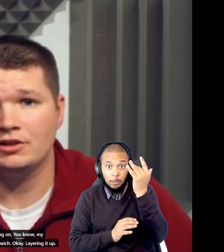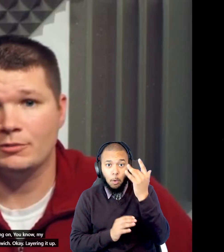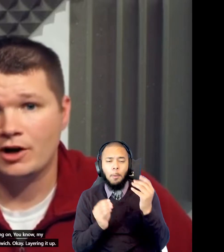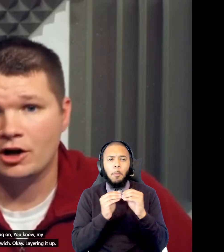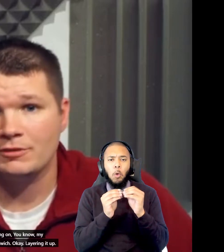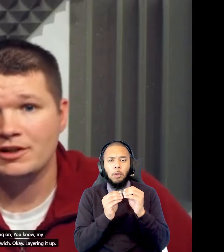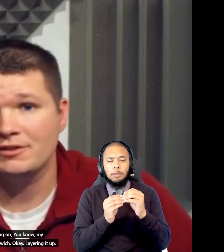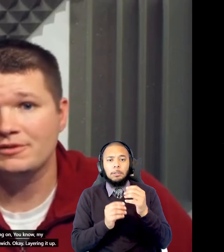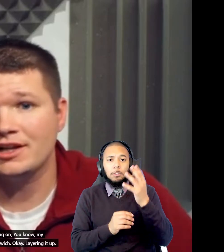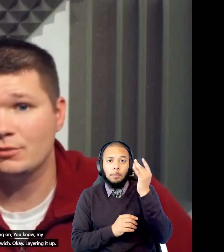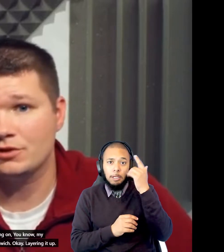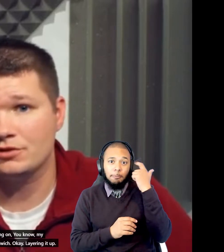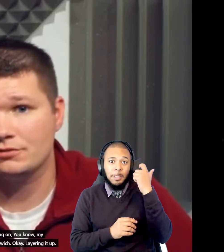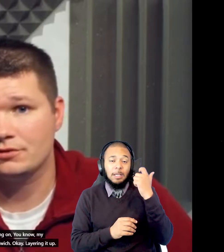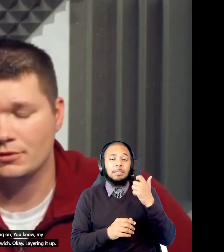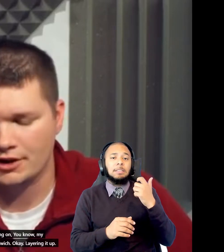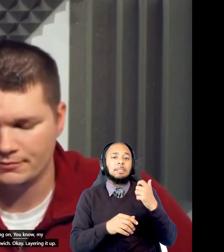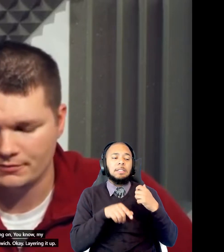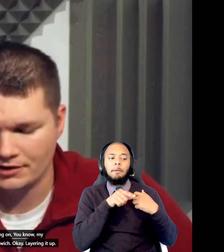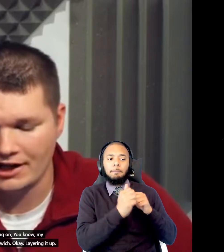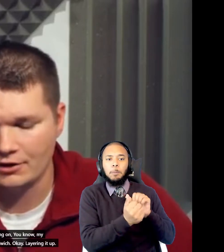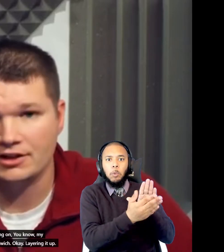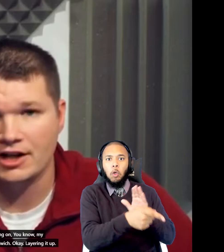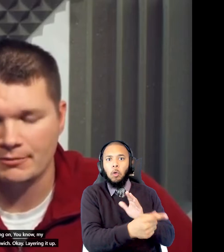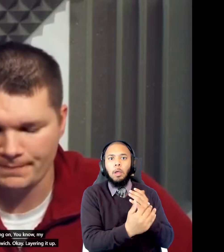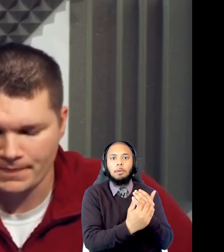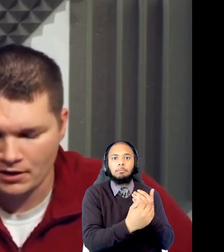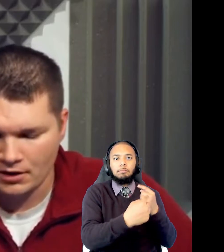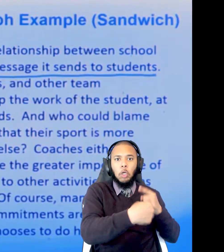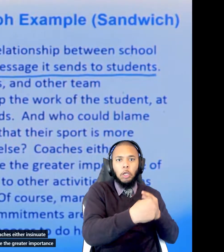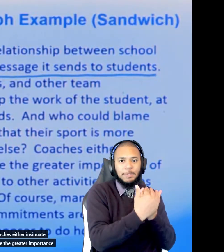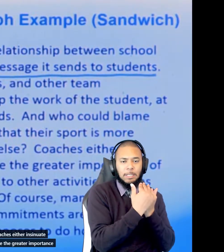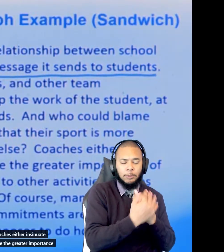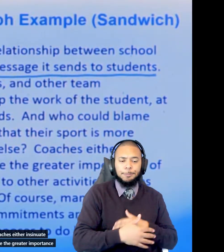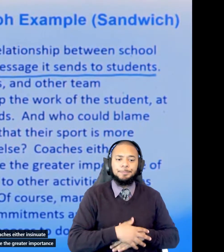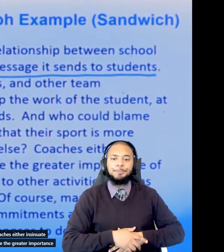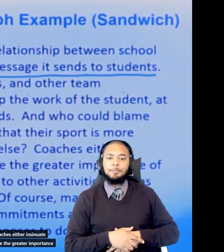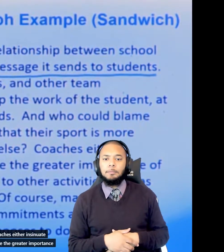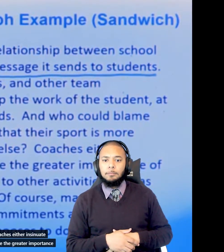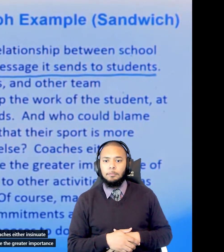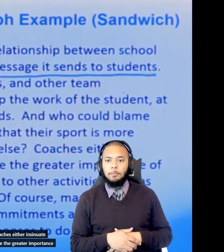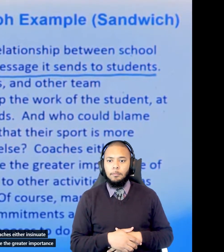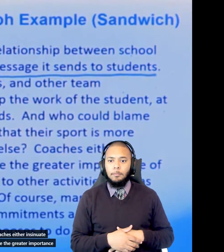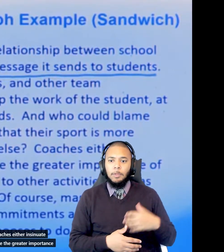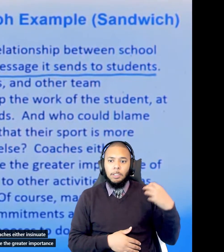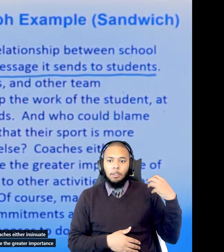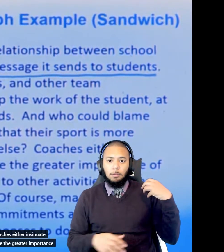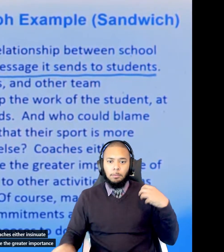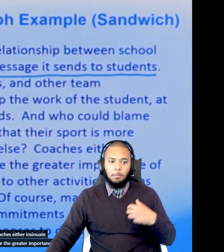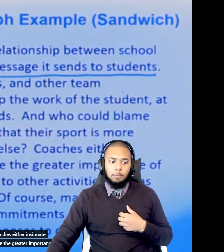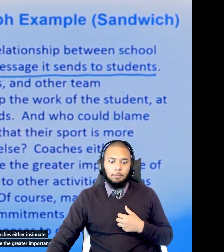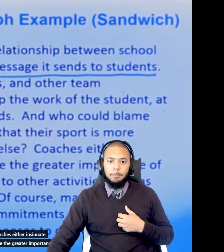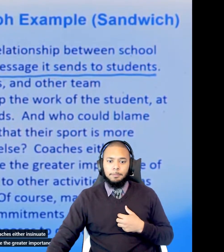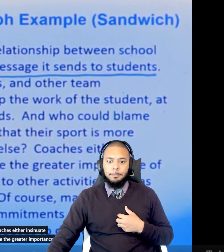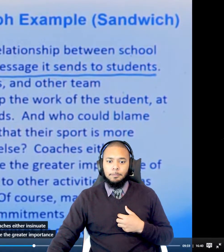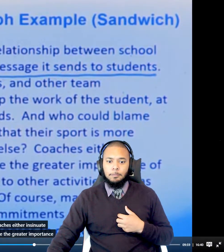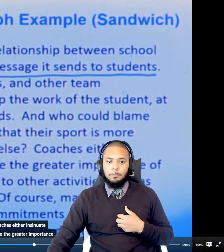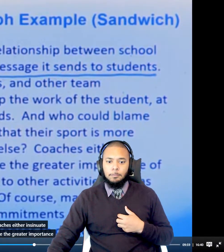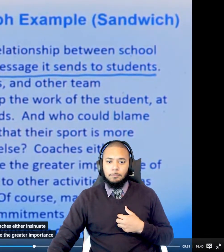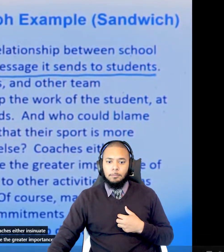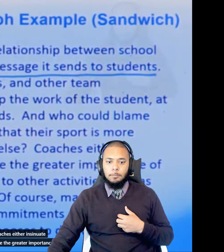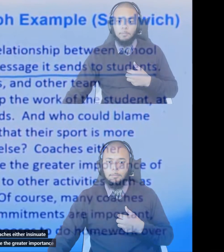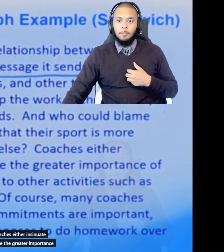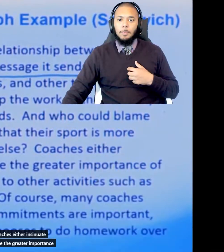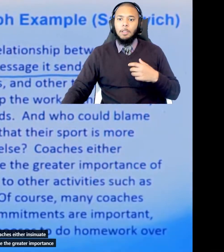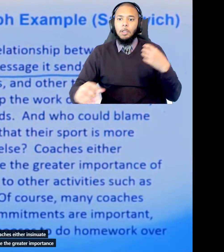on, my argumentative sandwich, okay? Layering it up. All right. Coaches either insinuate or blatantly